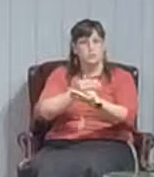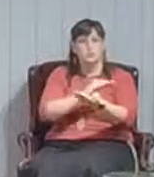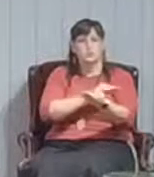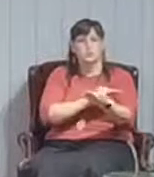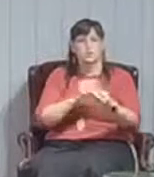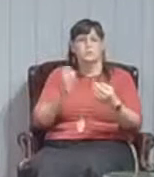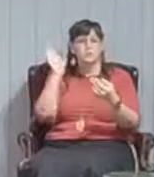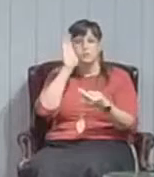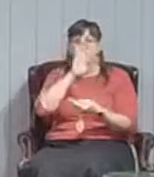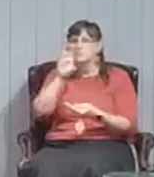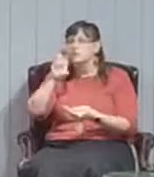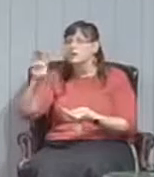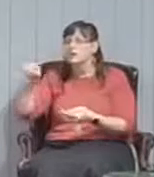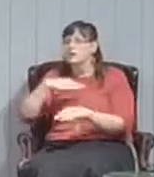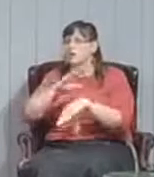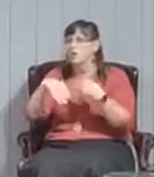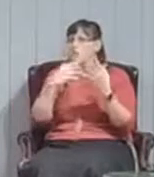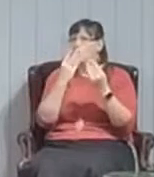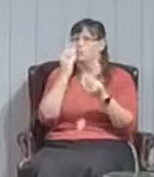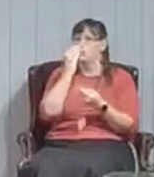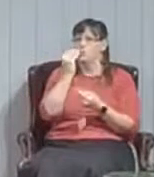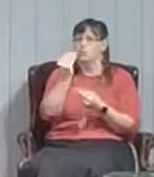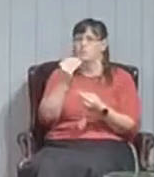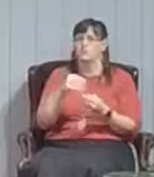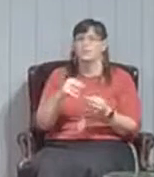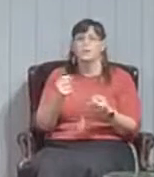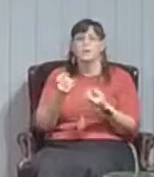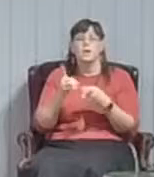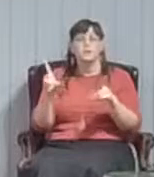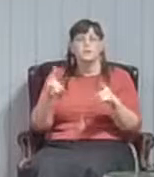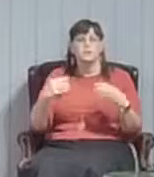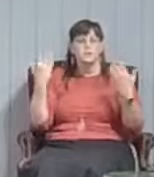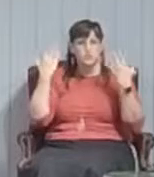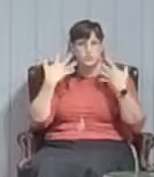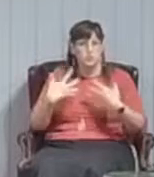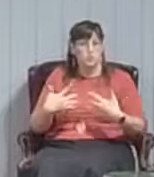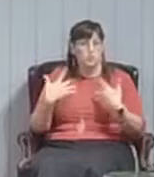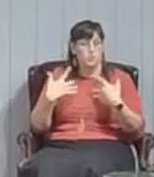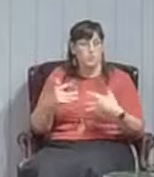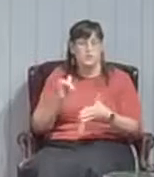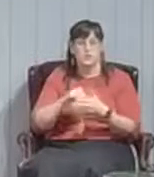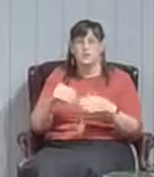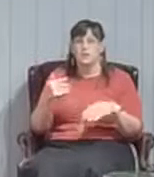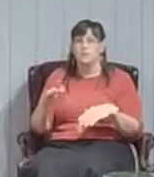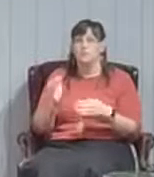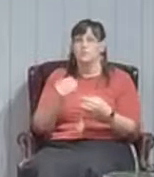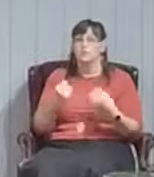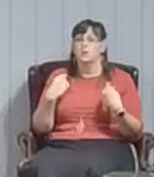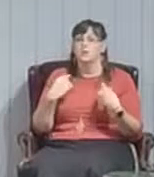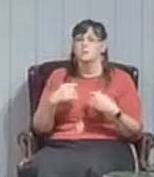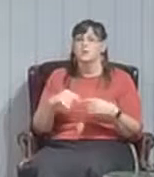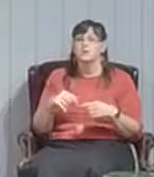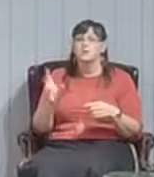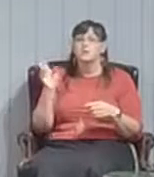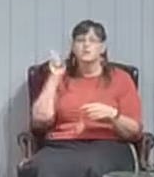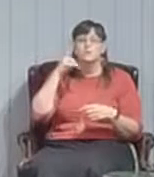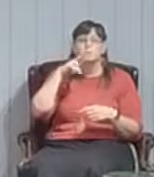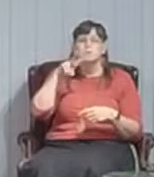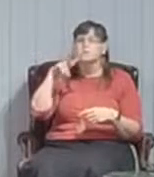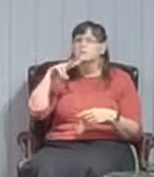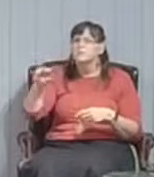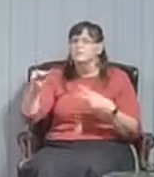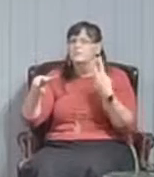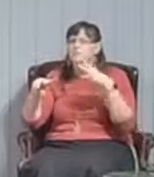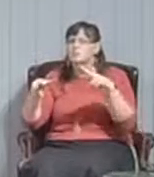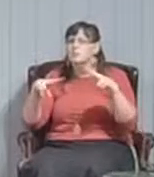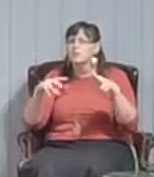of the wolves out there and the different kinds of clothing that wolves in sheep's clothing wear, and carefully spot the real sheep from the